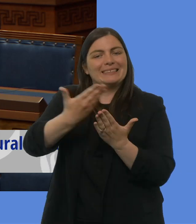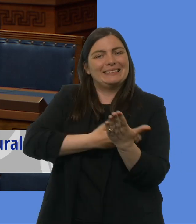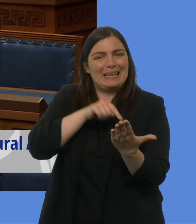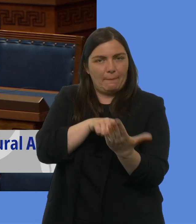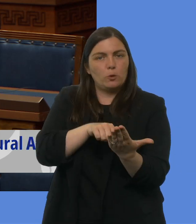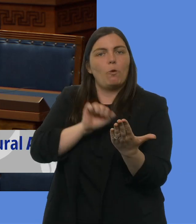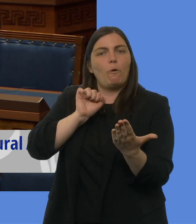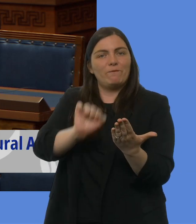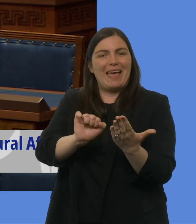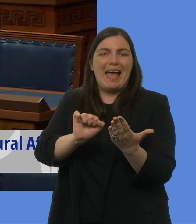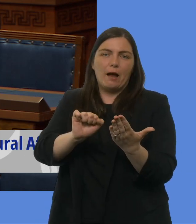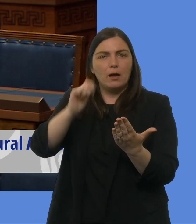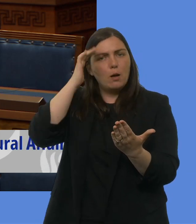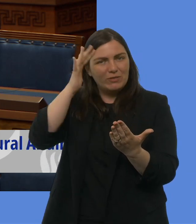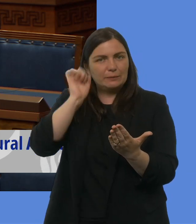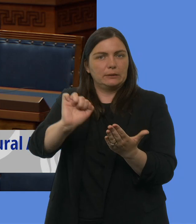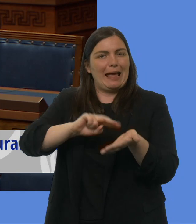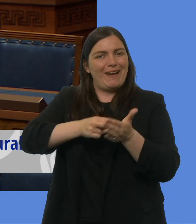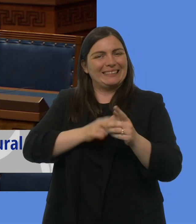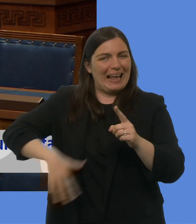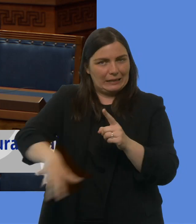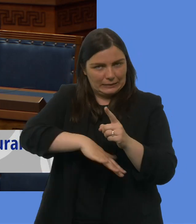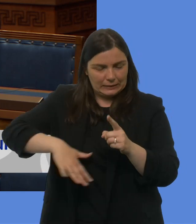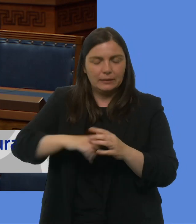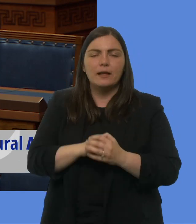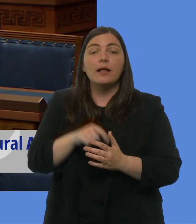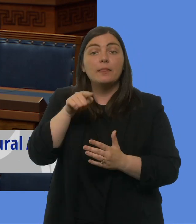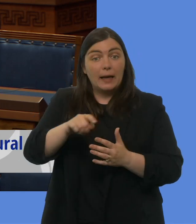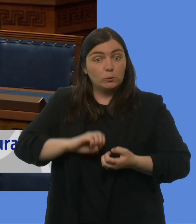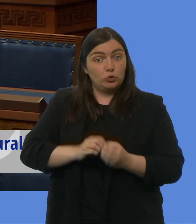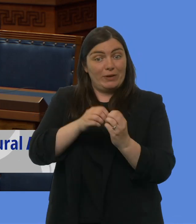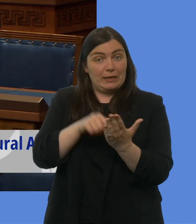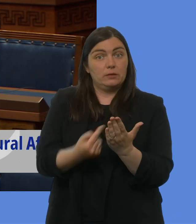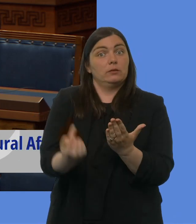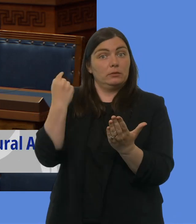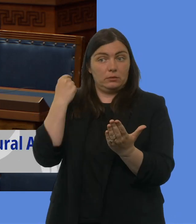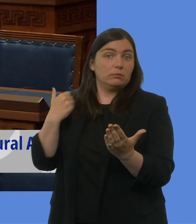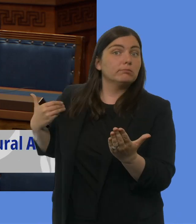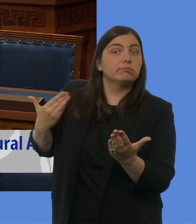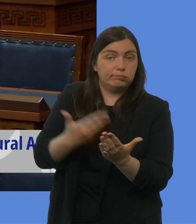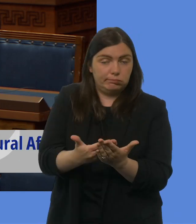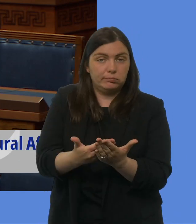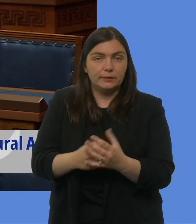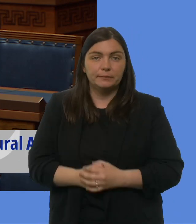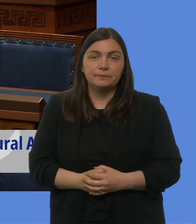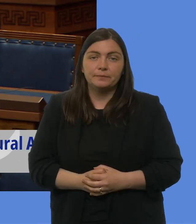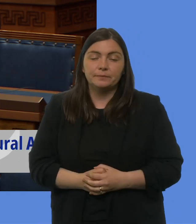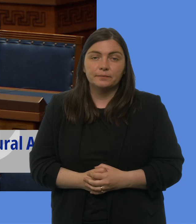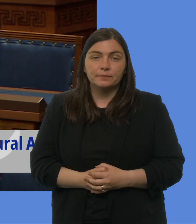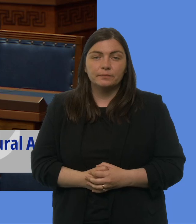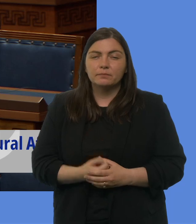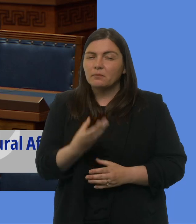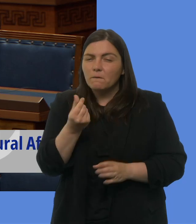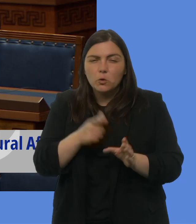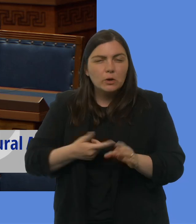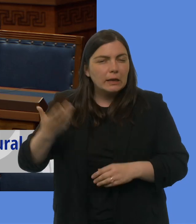SORPI. And that's been in place since then. A number of years ago, the area around